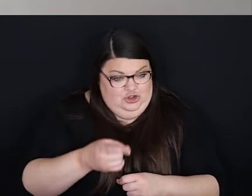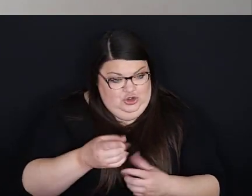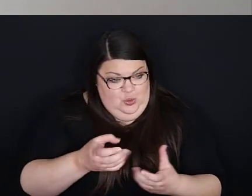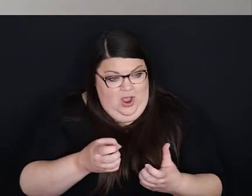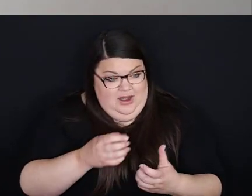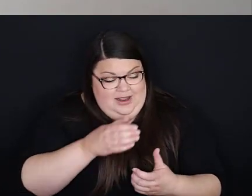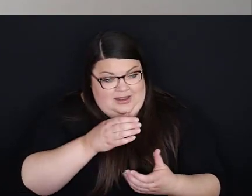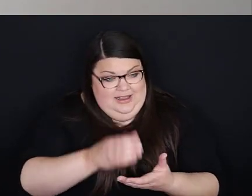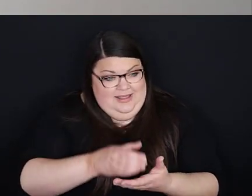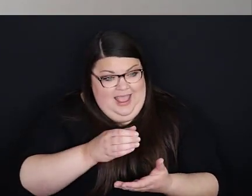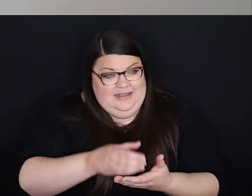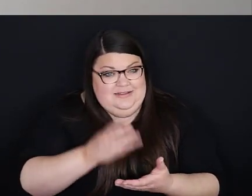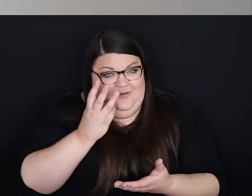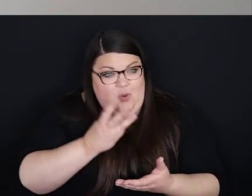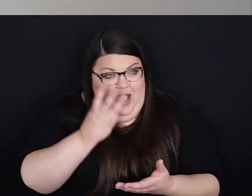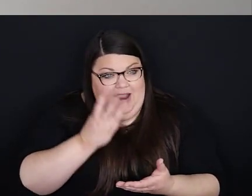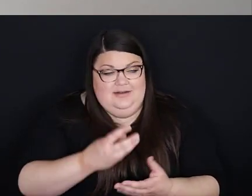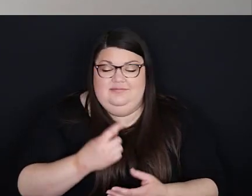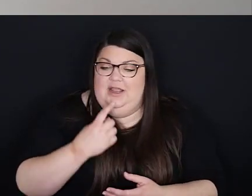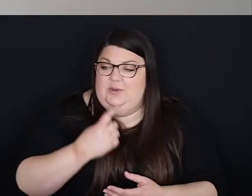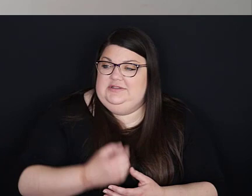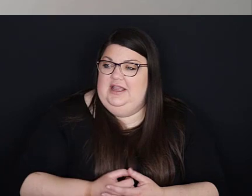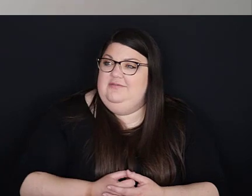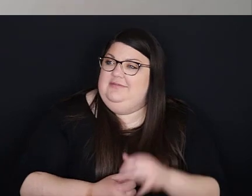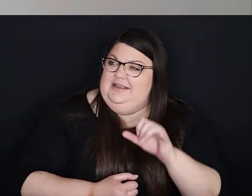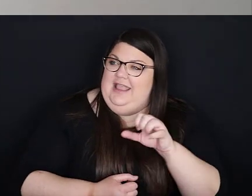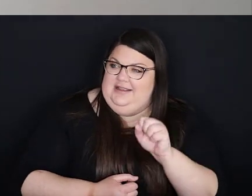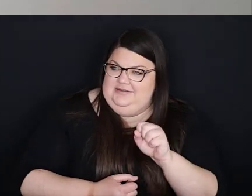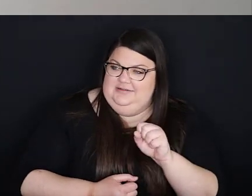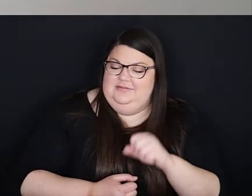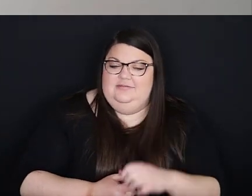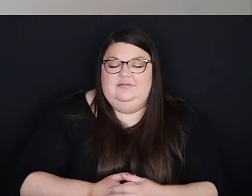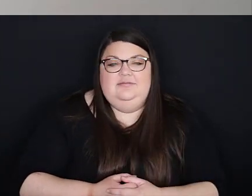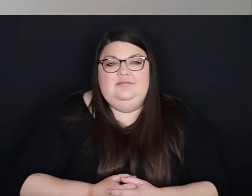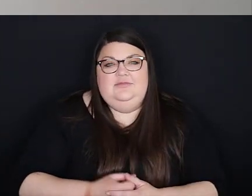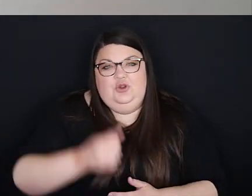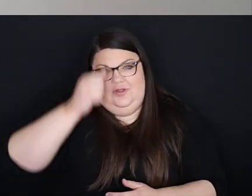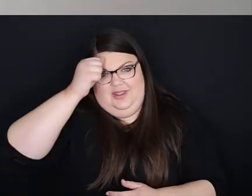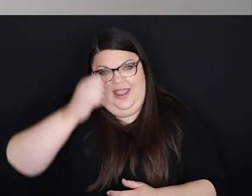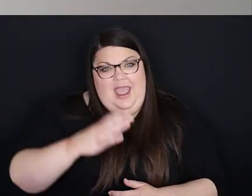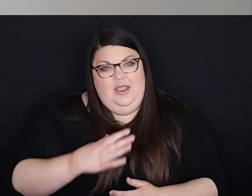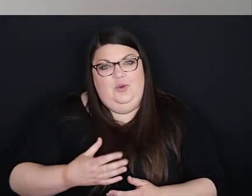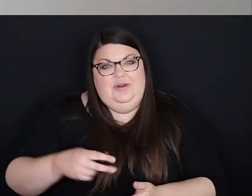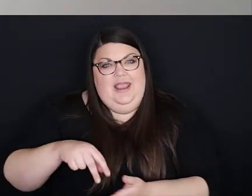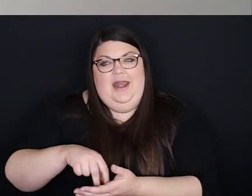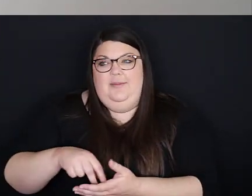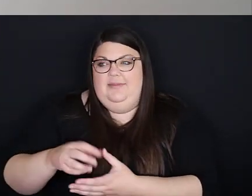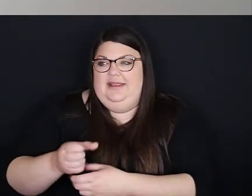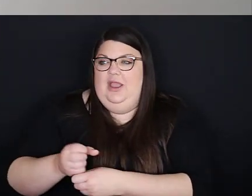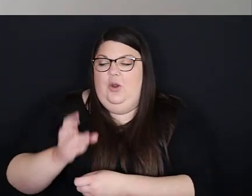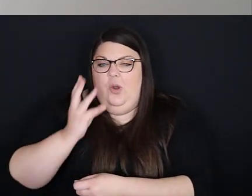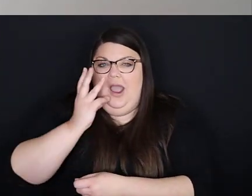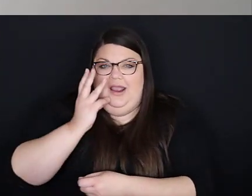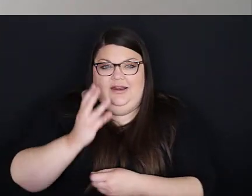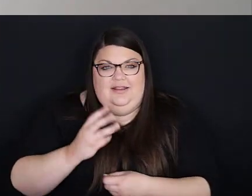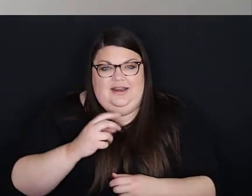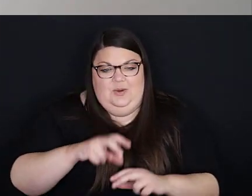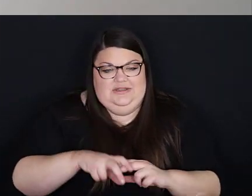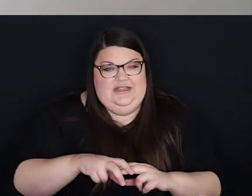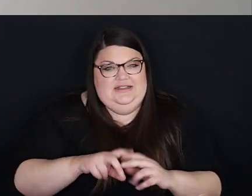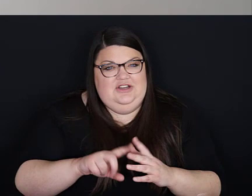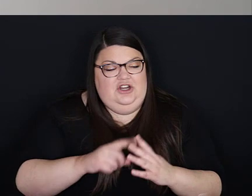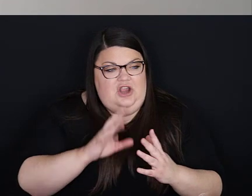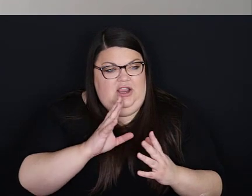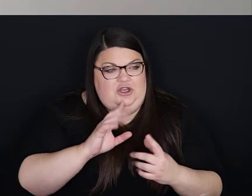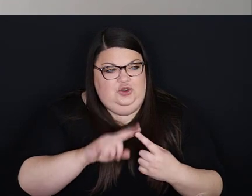you like a glass of wine? And I would say, yes. And so the guy would get up and go get some wine. And then he'd sit and